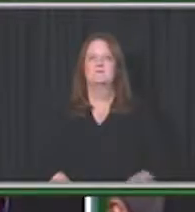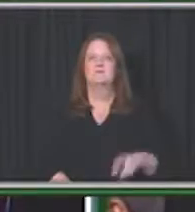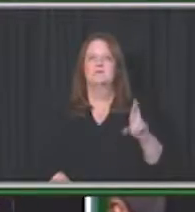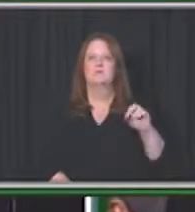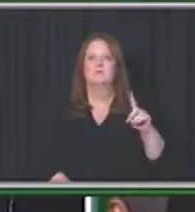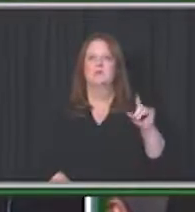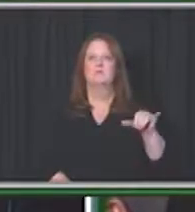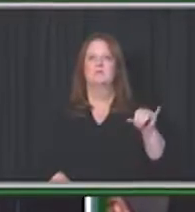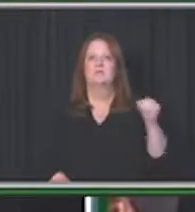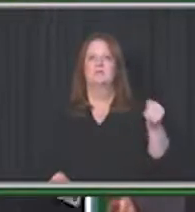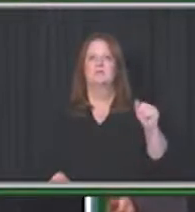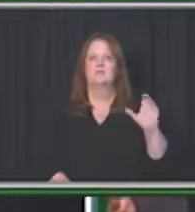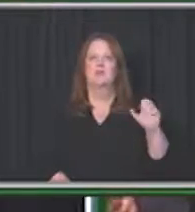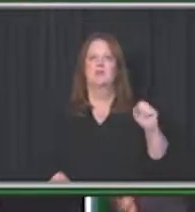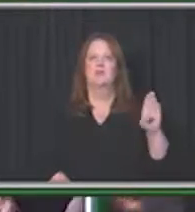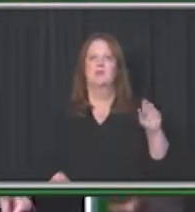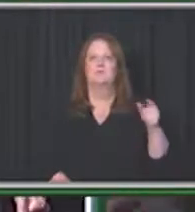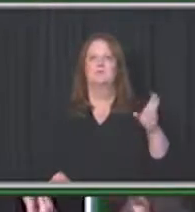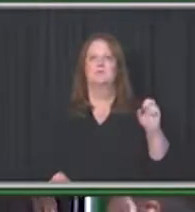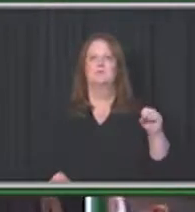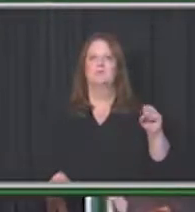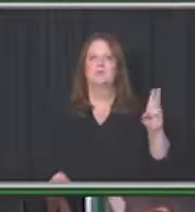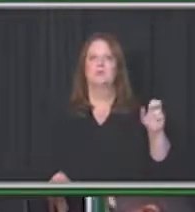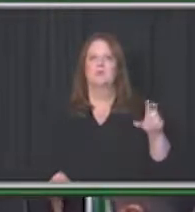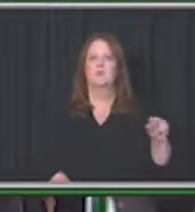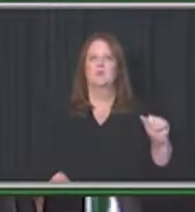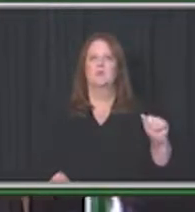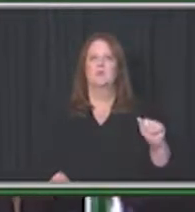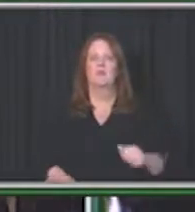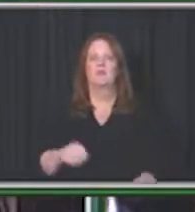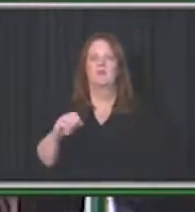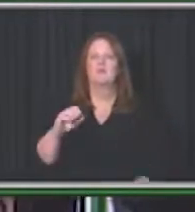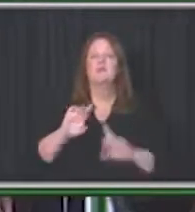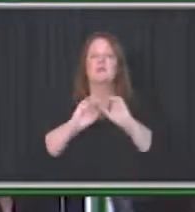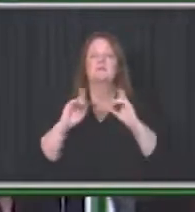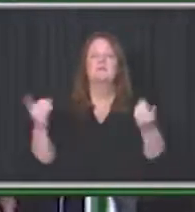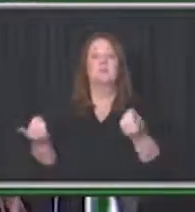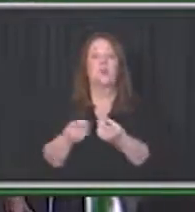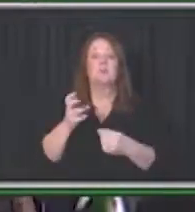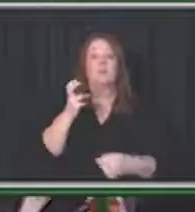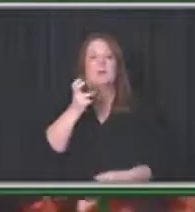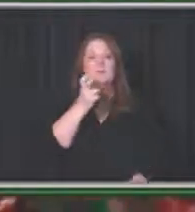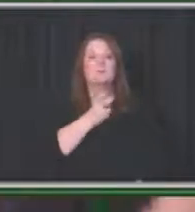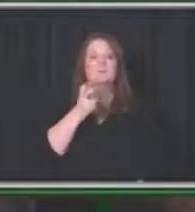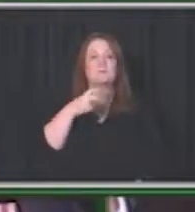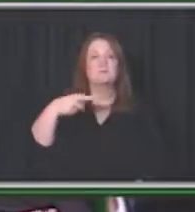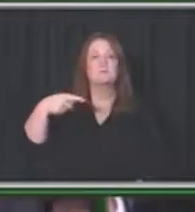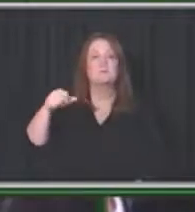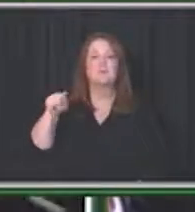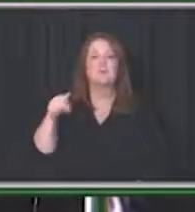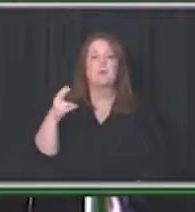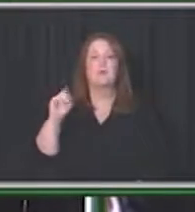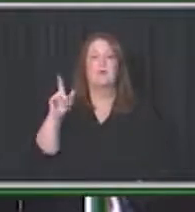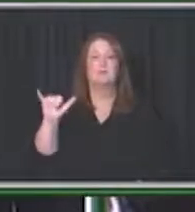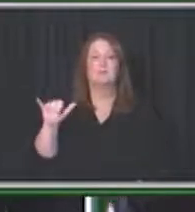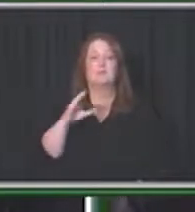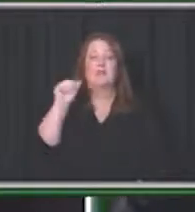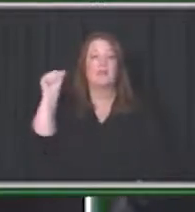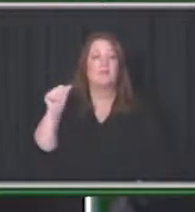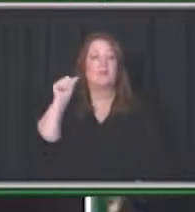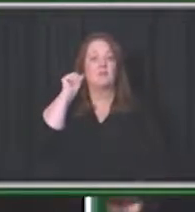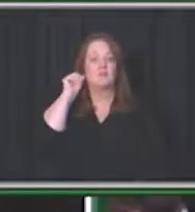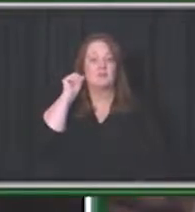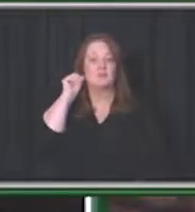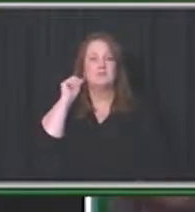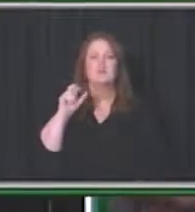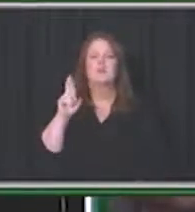Randy Jacob Giorgio Mangua. Department of Speech Pathology and Audiology, Robert